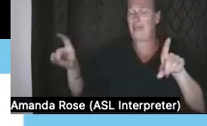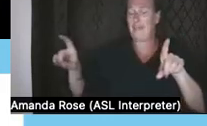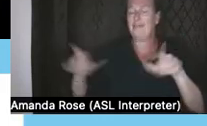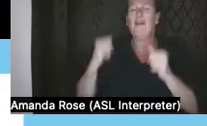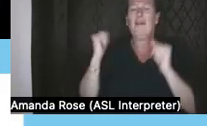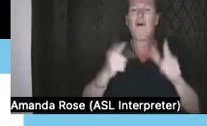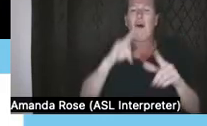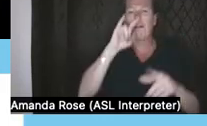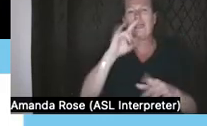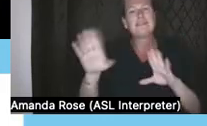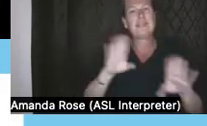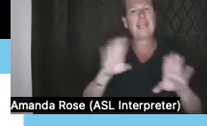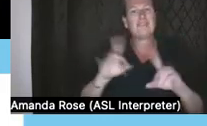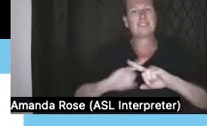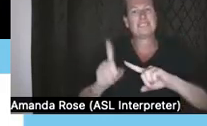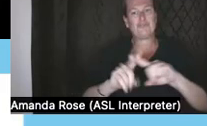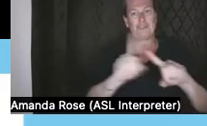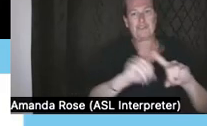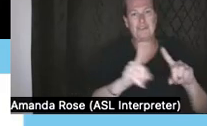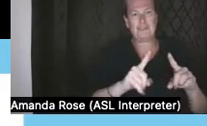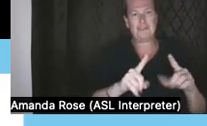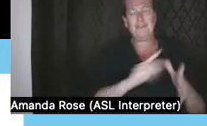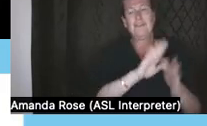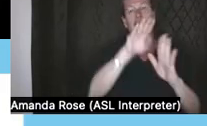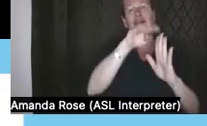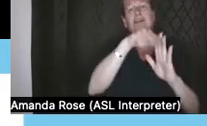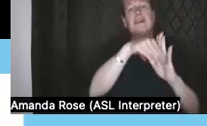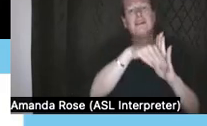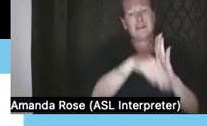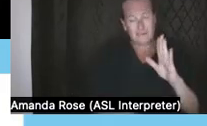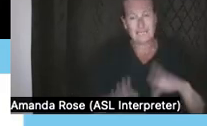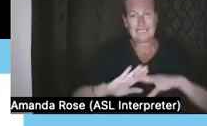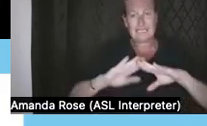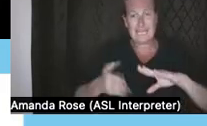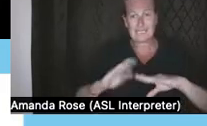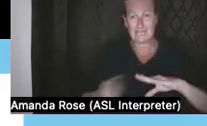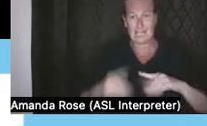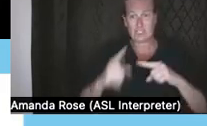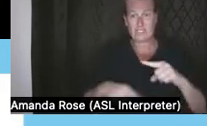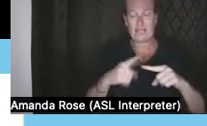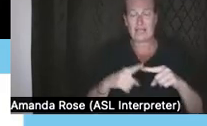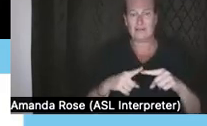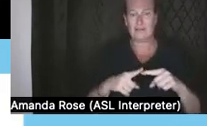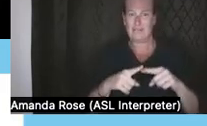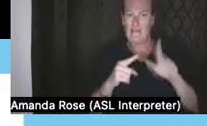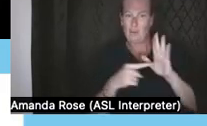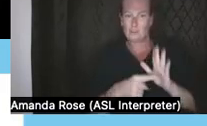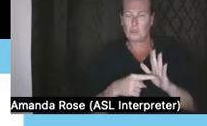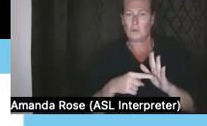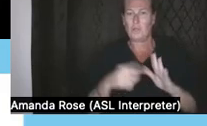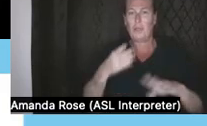are different. And then we come to the de-escalation cycle. And something I really want to point out is right here, the post-crisis